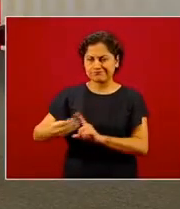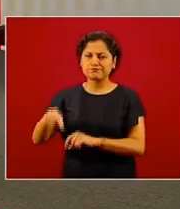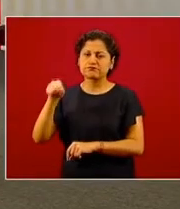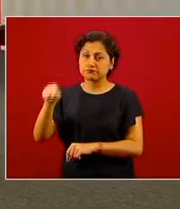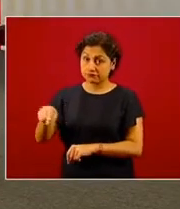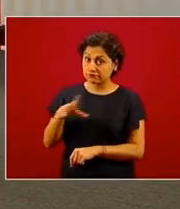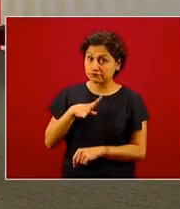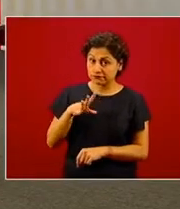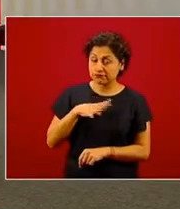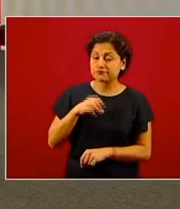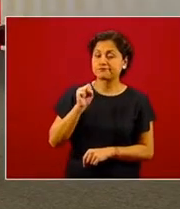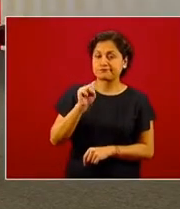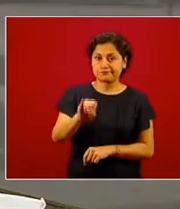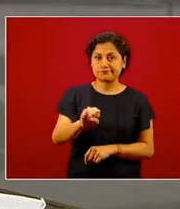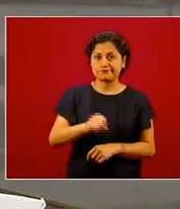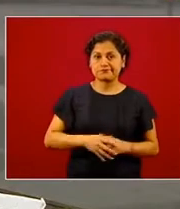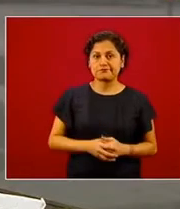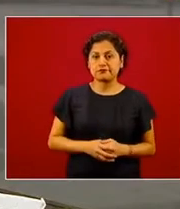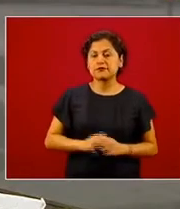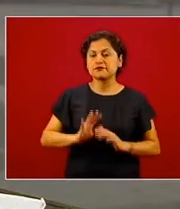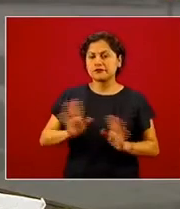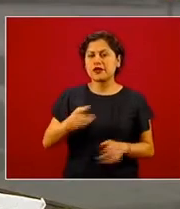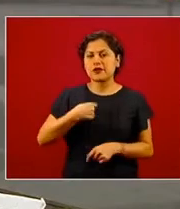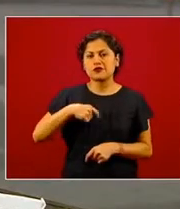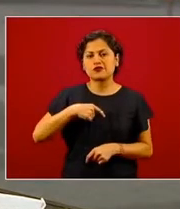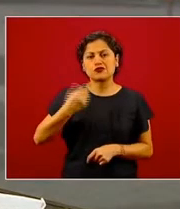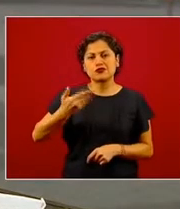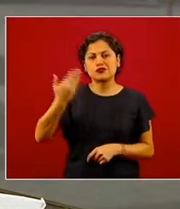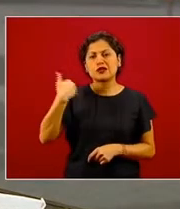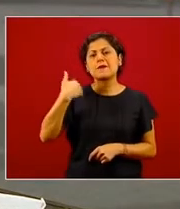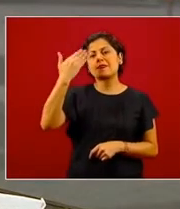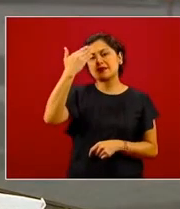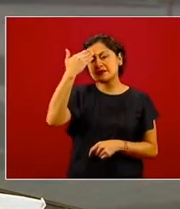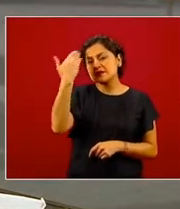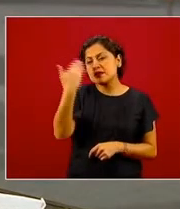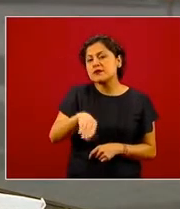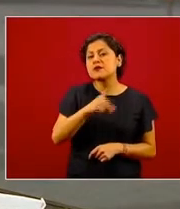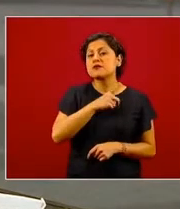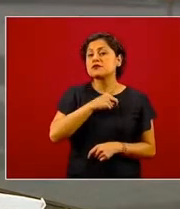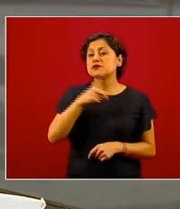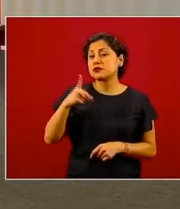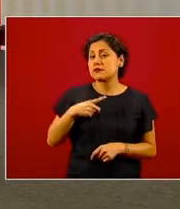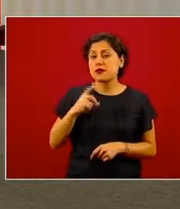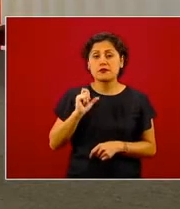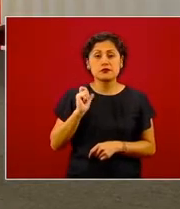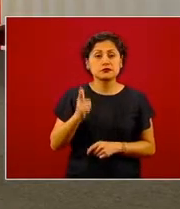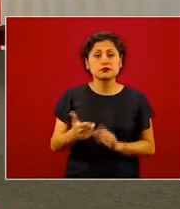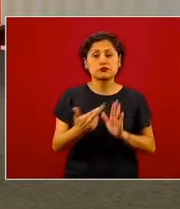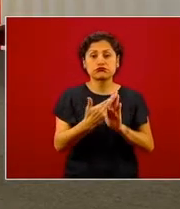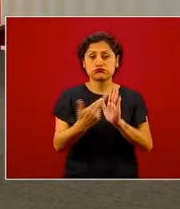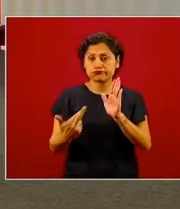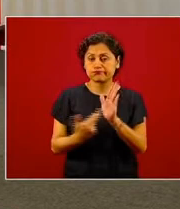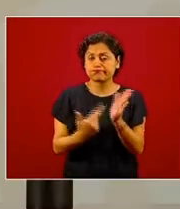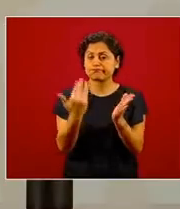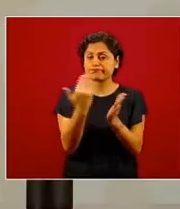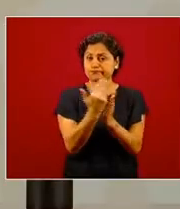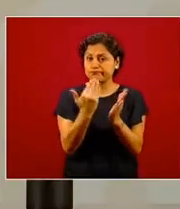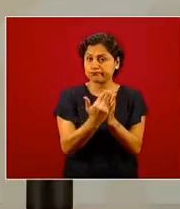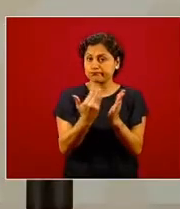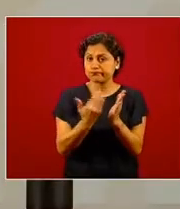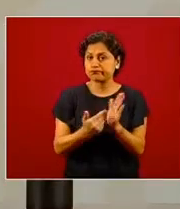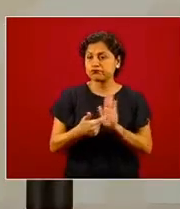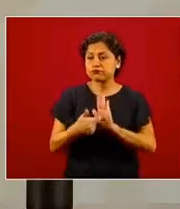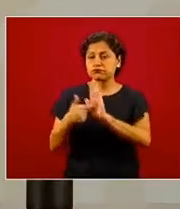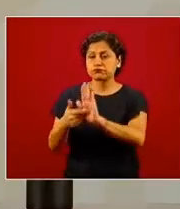many other diseases. We knew it was very important to have a technical protocol that would specify